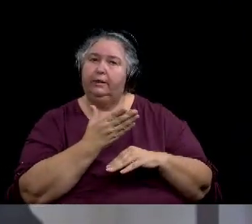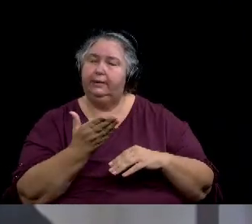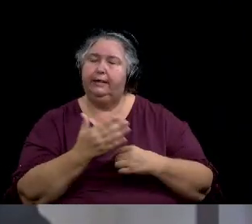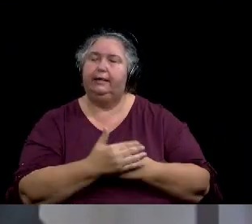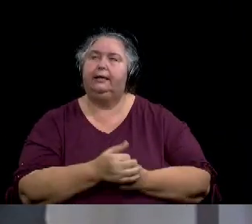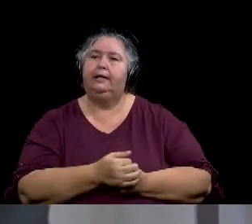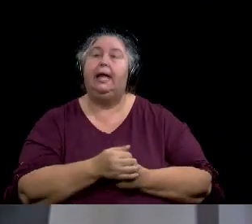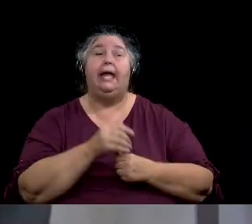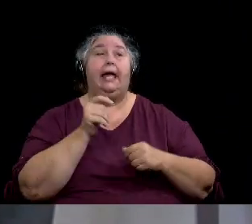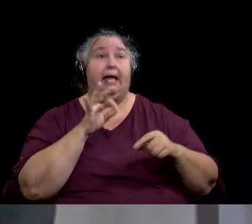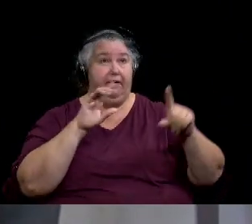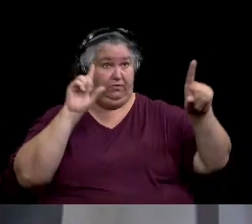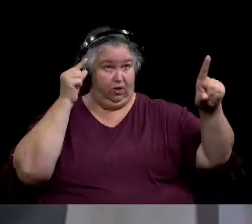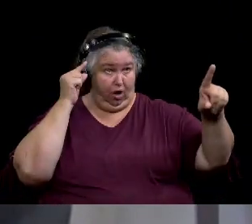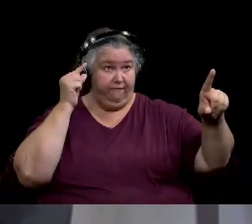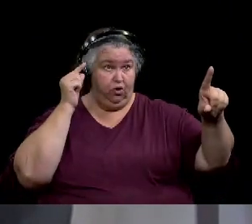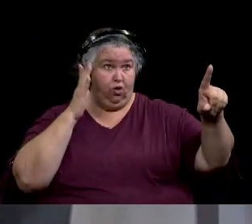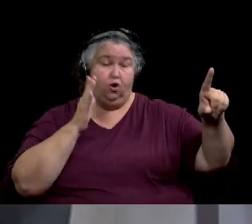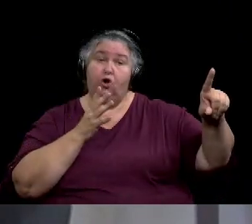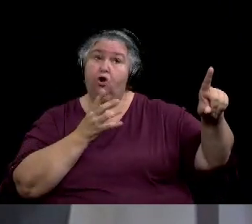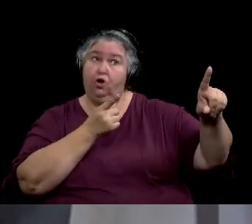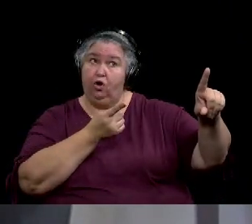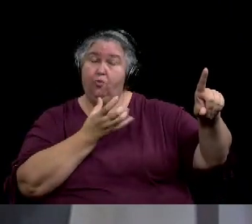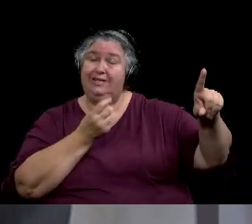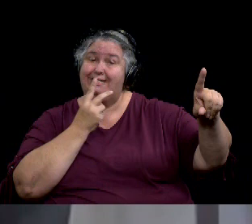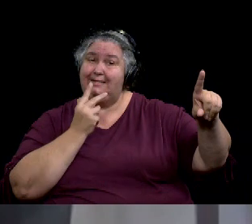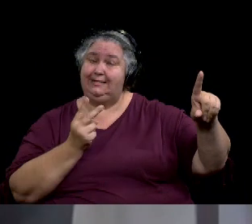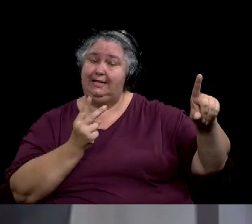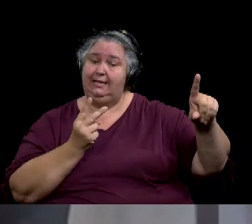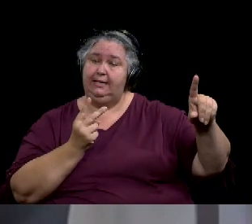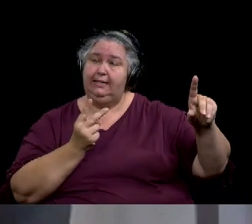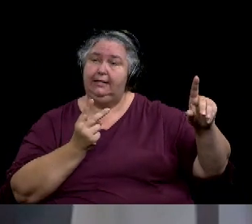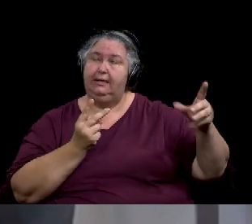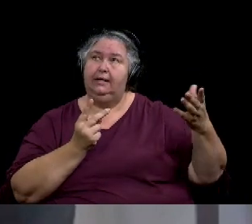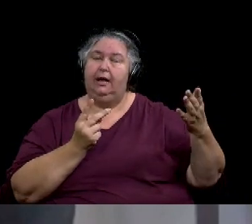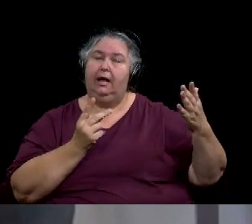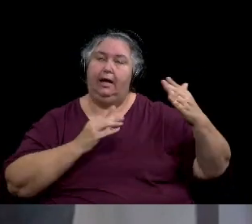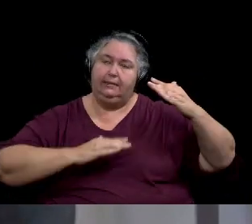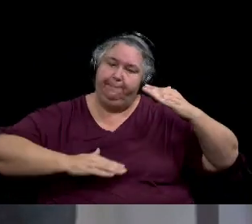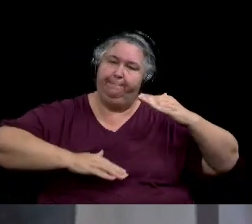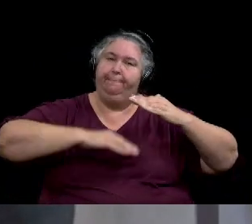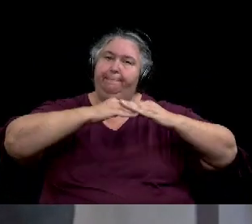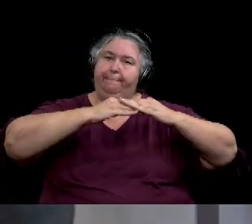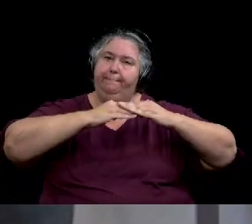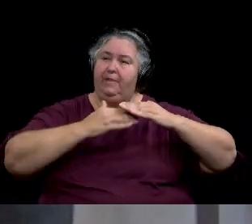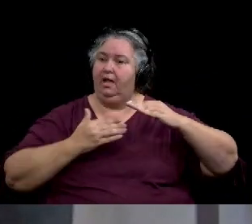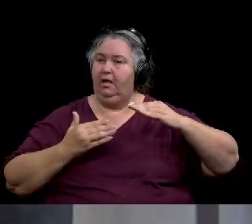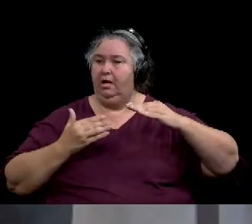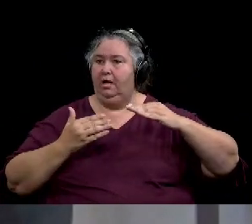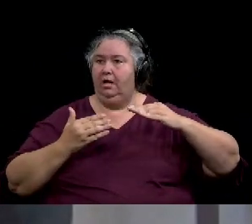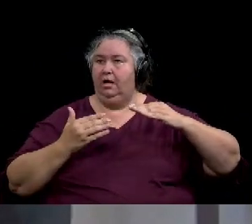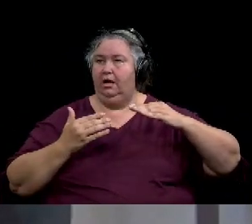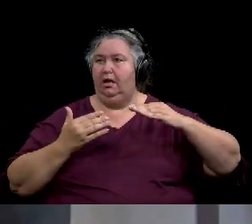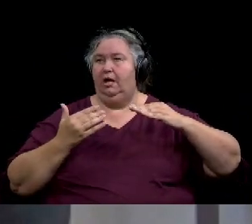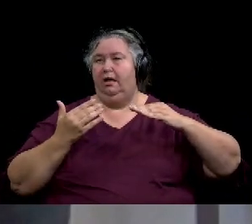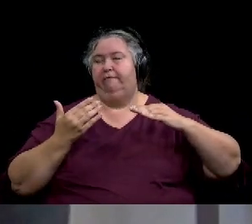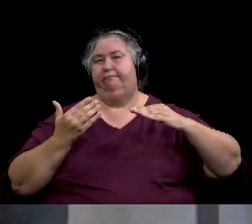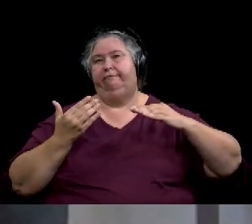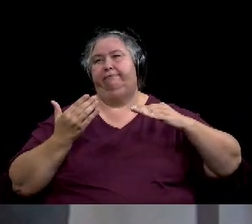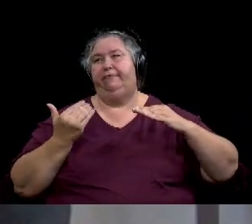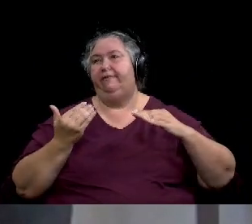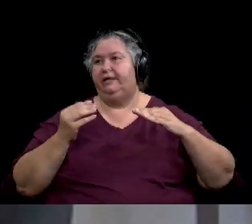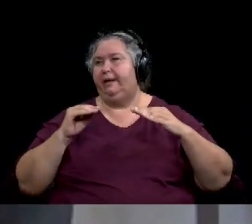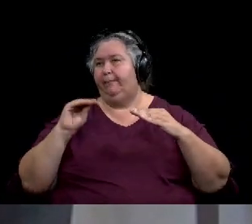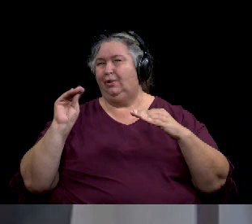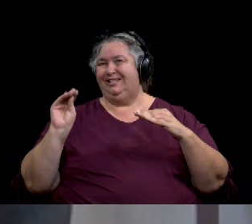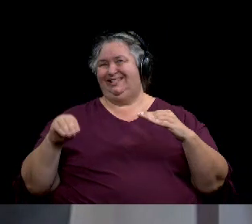the governor would like to see that no more than 15% on a rolling day, 7-day